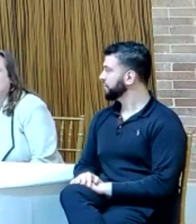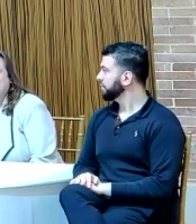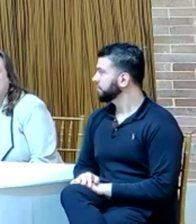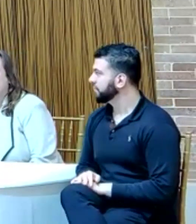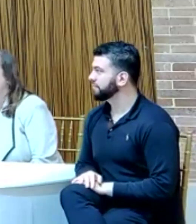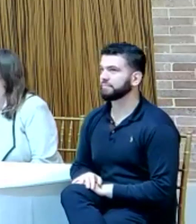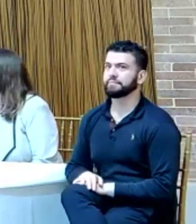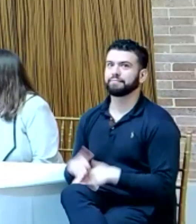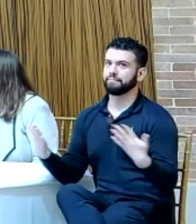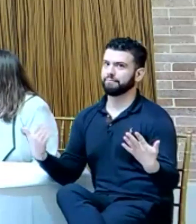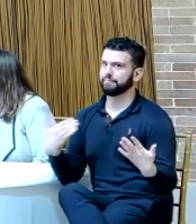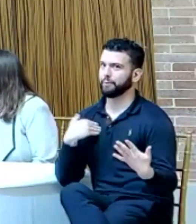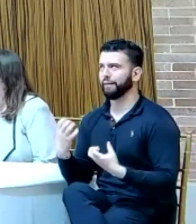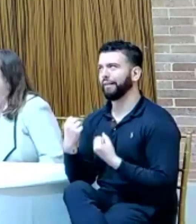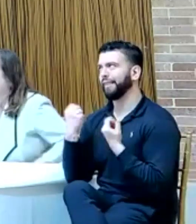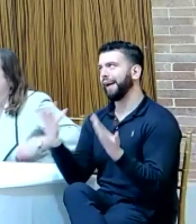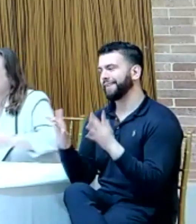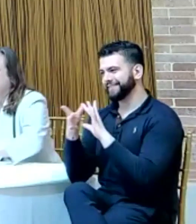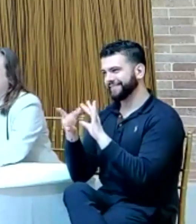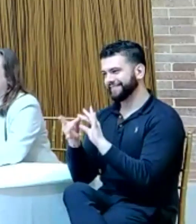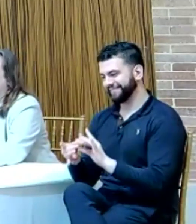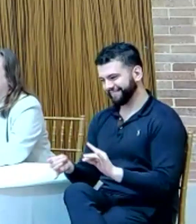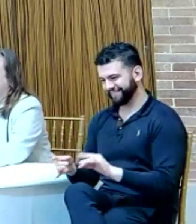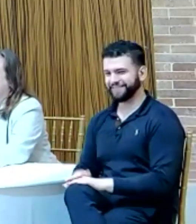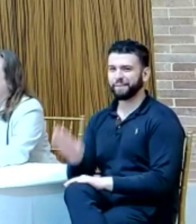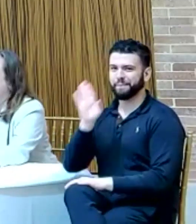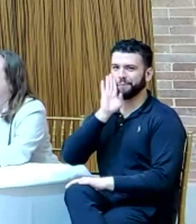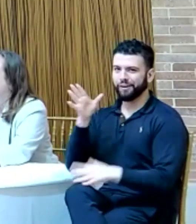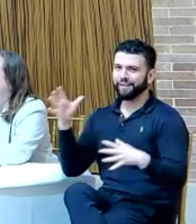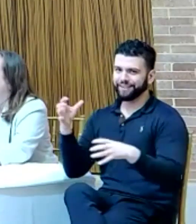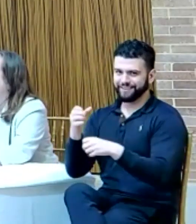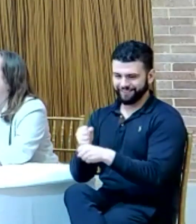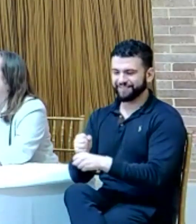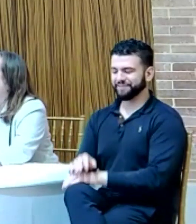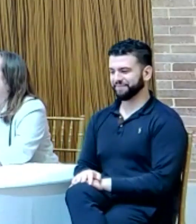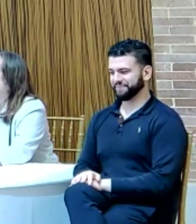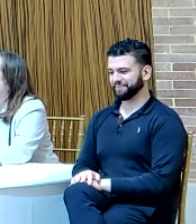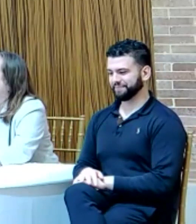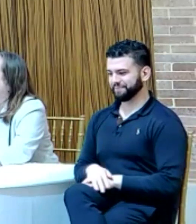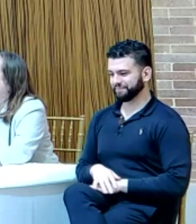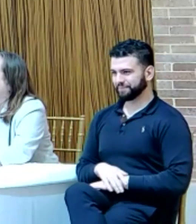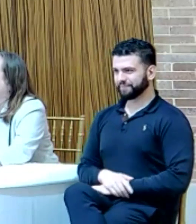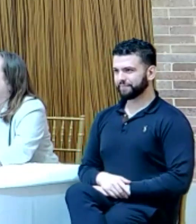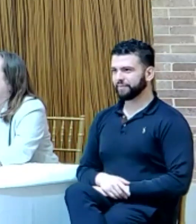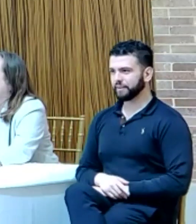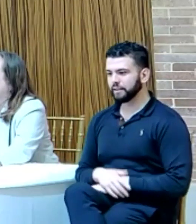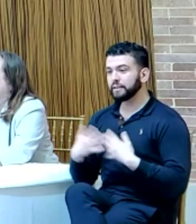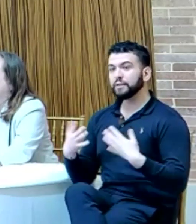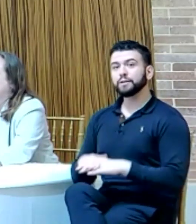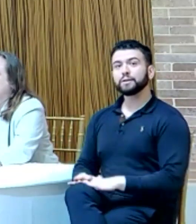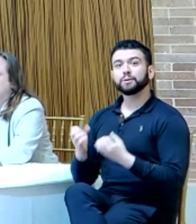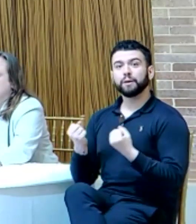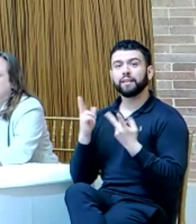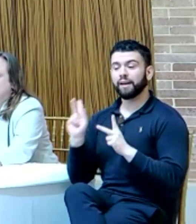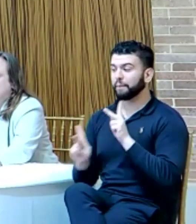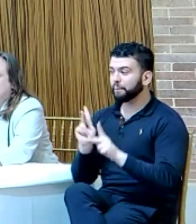uh I have a lot to say as a sound um but I'll I'll just pick out a couple things um I get a lot of people